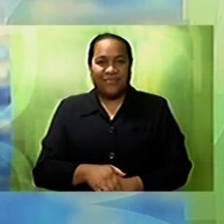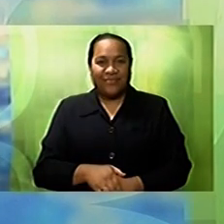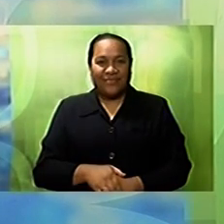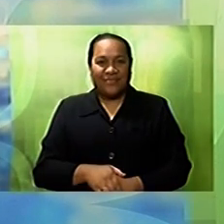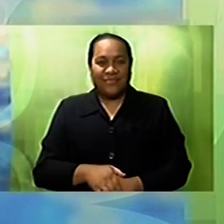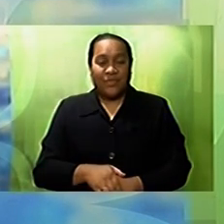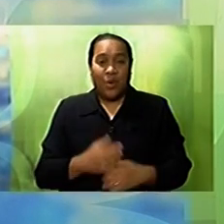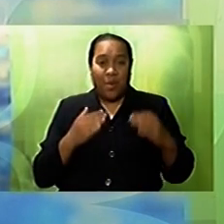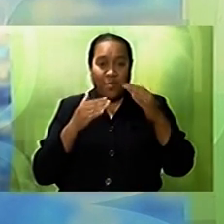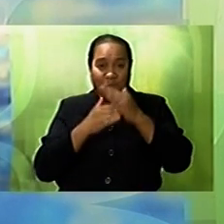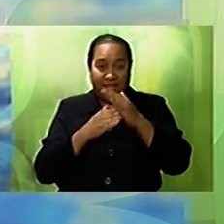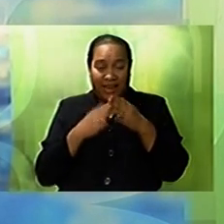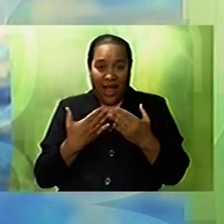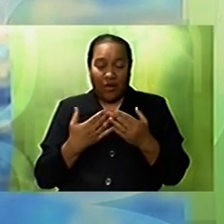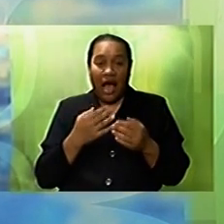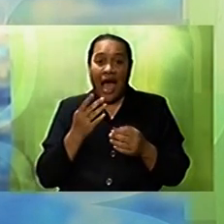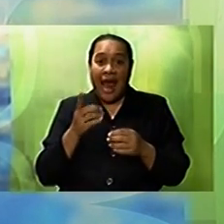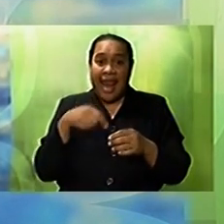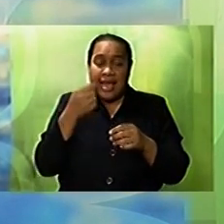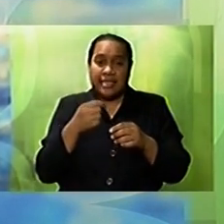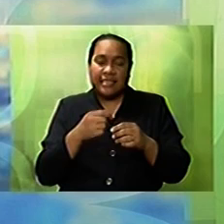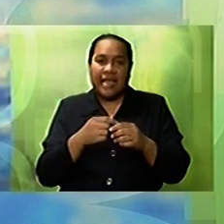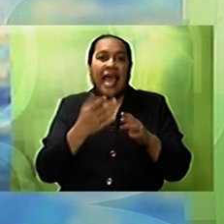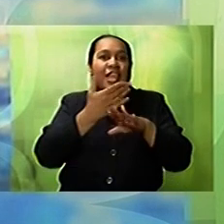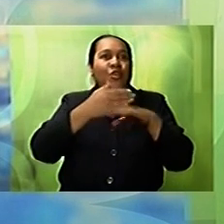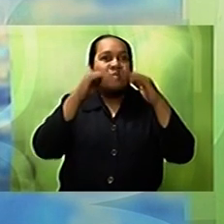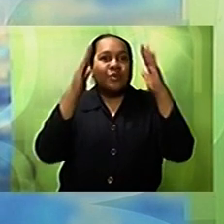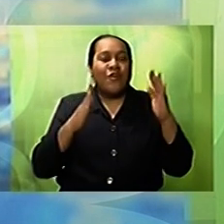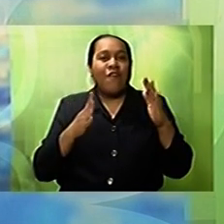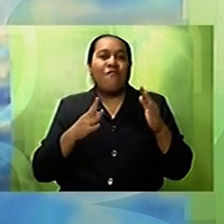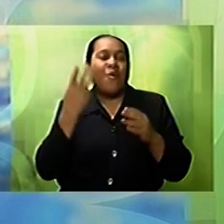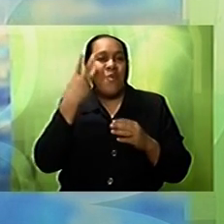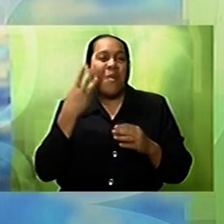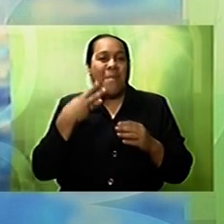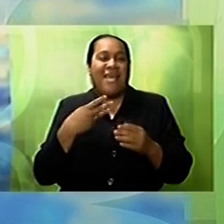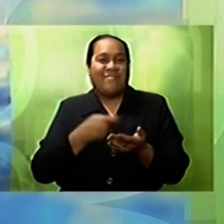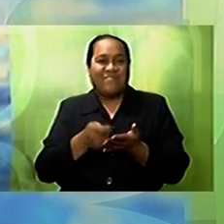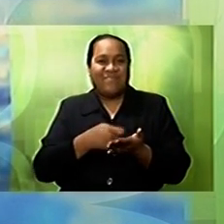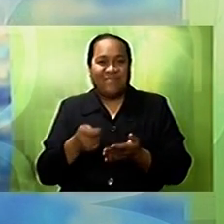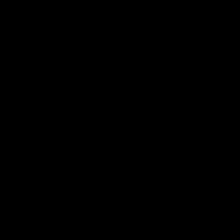We'll take a break now. Coming up next, brand new shelter for female market vendors.